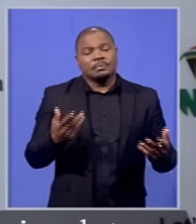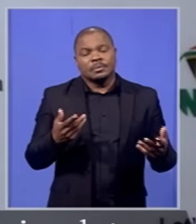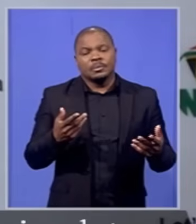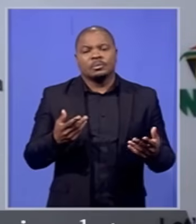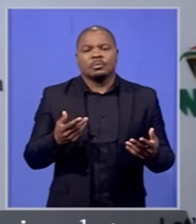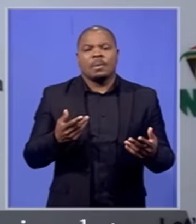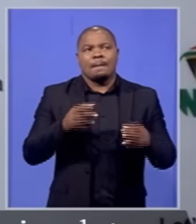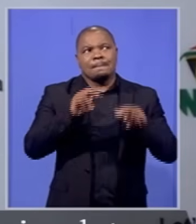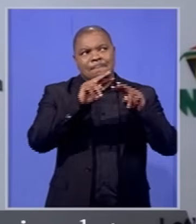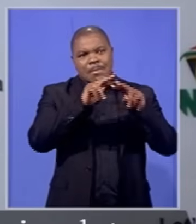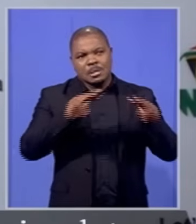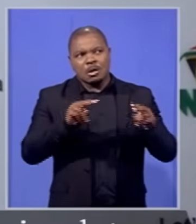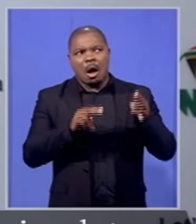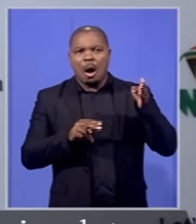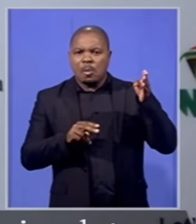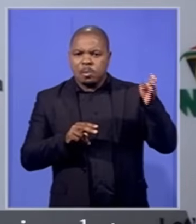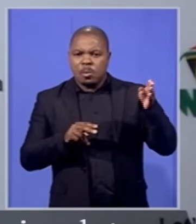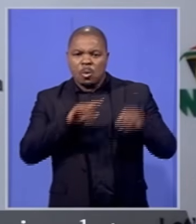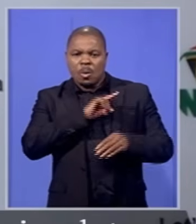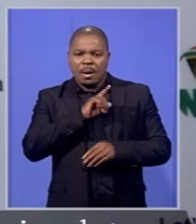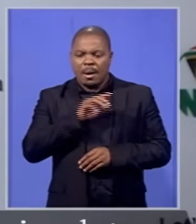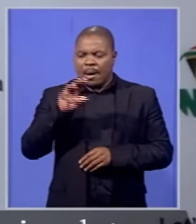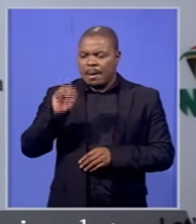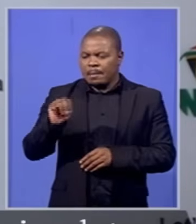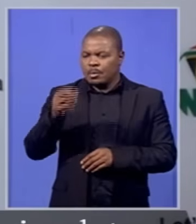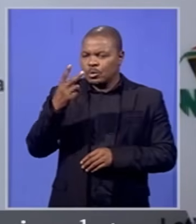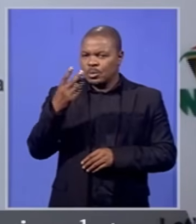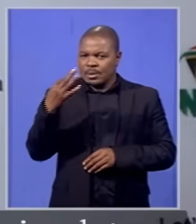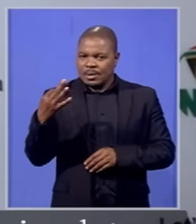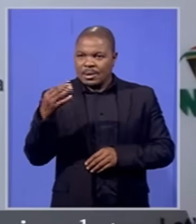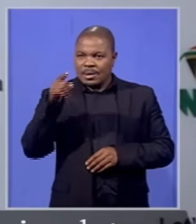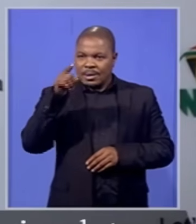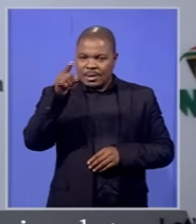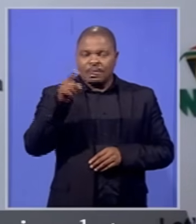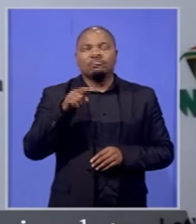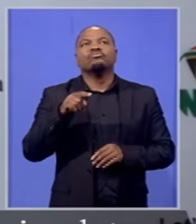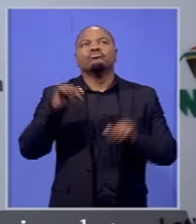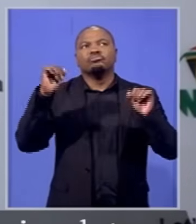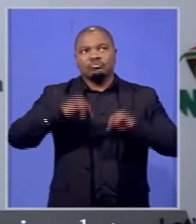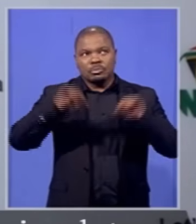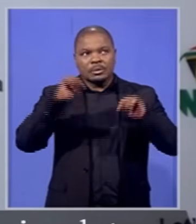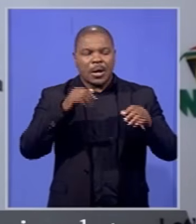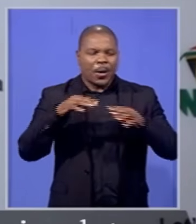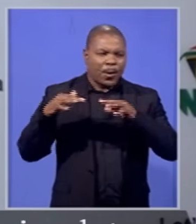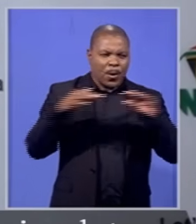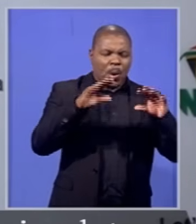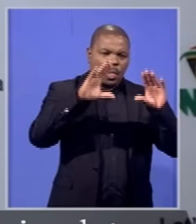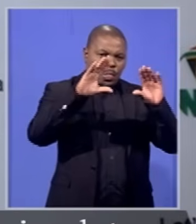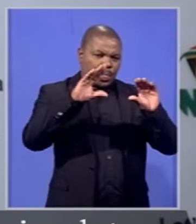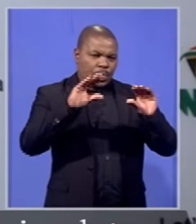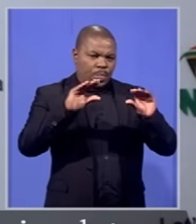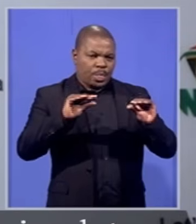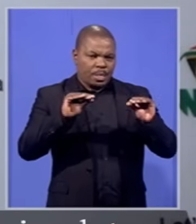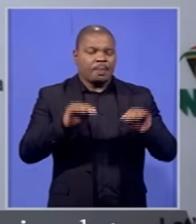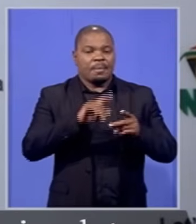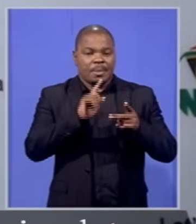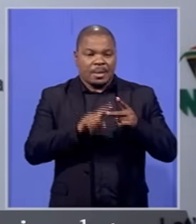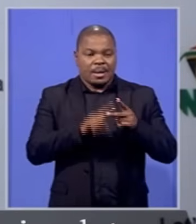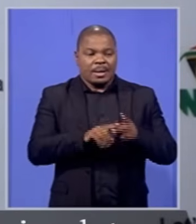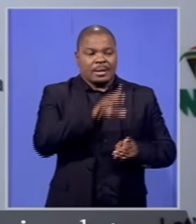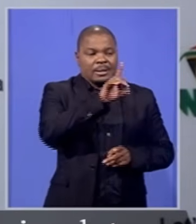of peace because M23 committed to the cessation of hostilities. DRC had